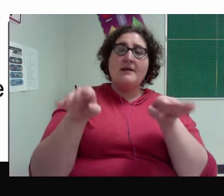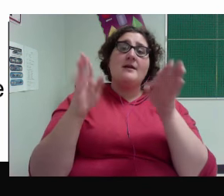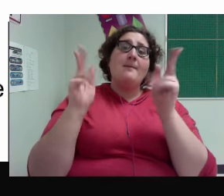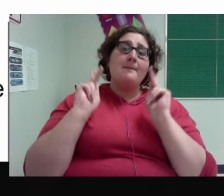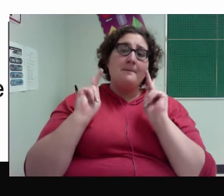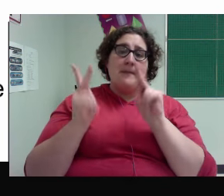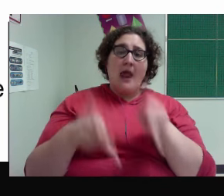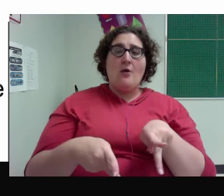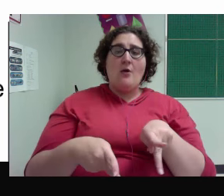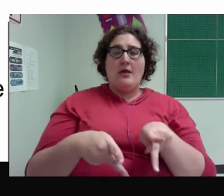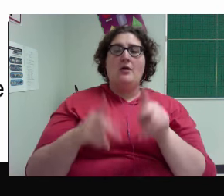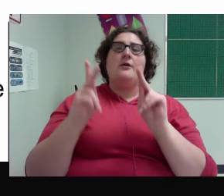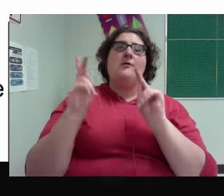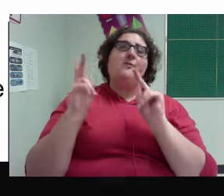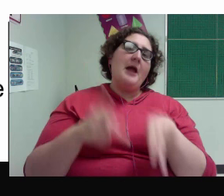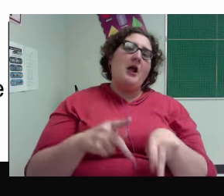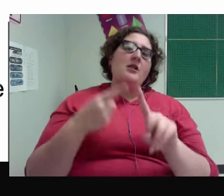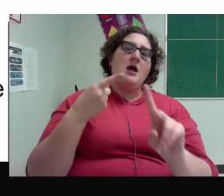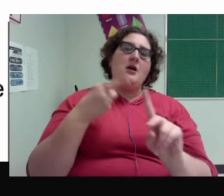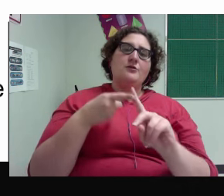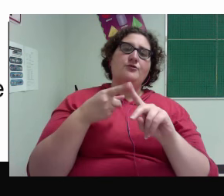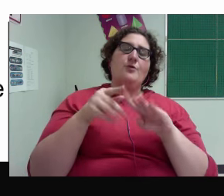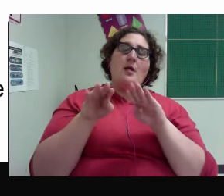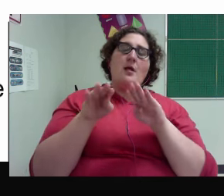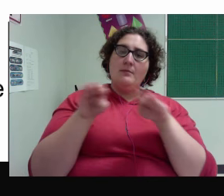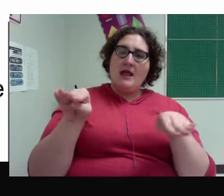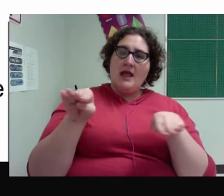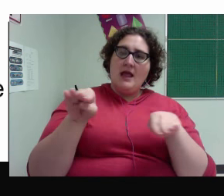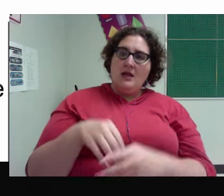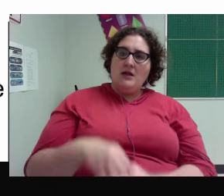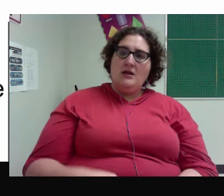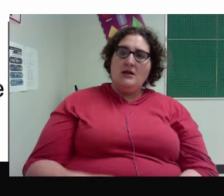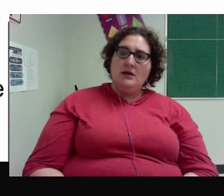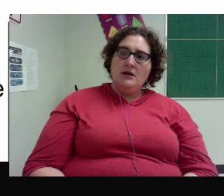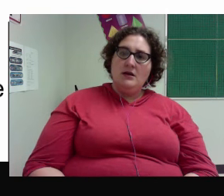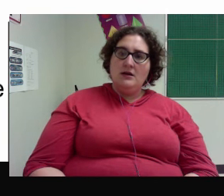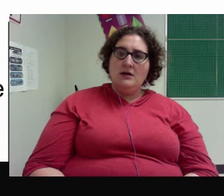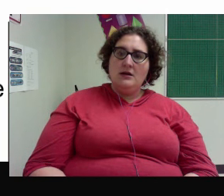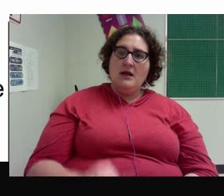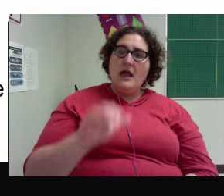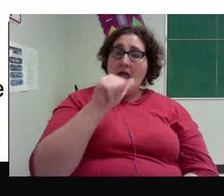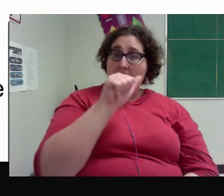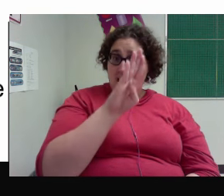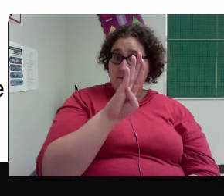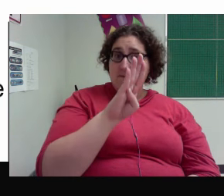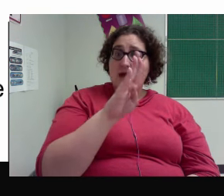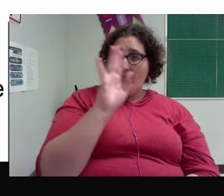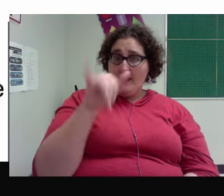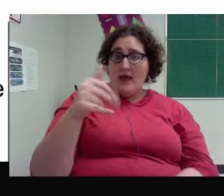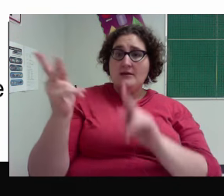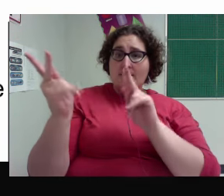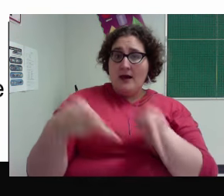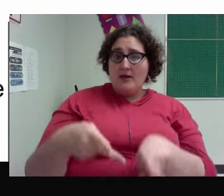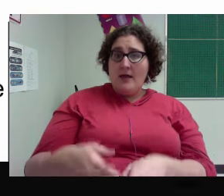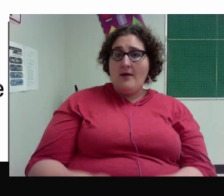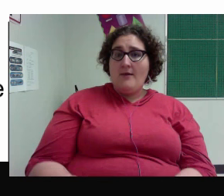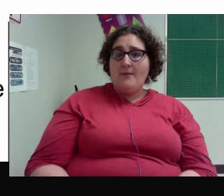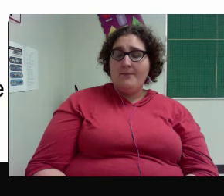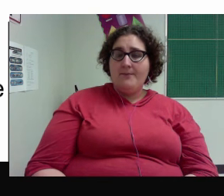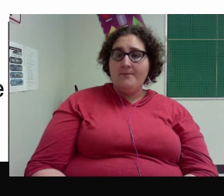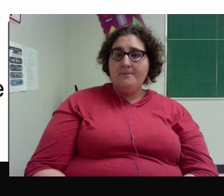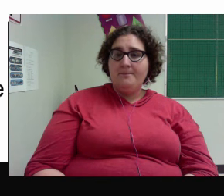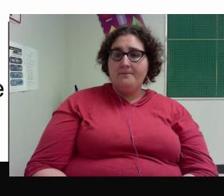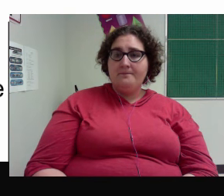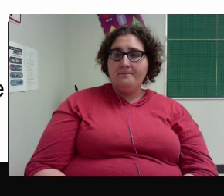if they're parallel to the plane, we're looking at AB would be one.